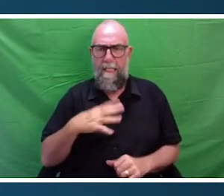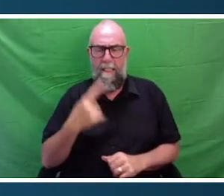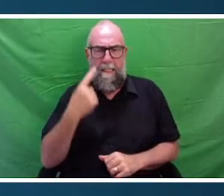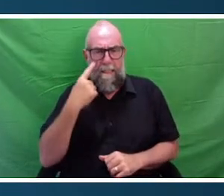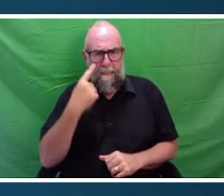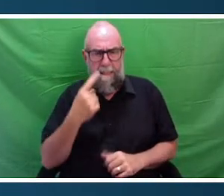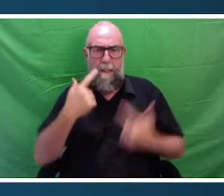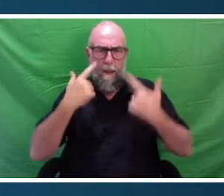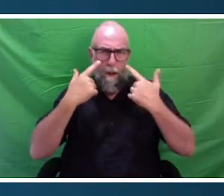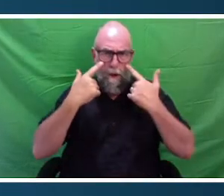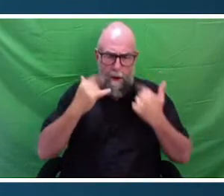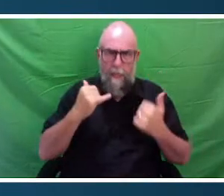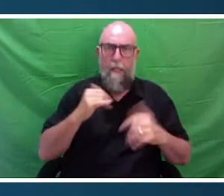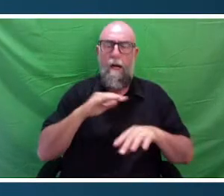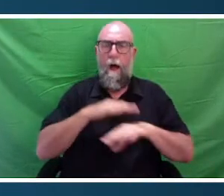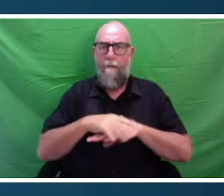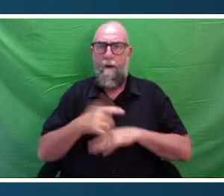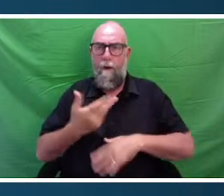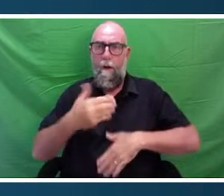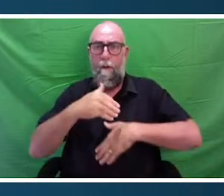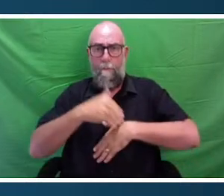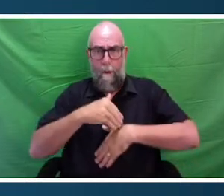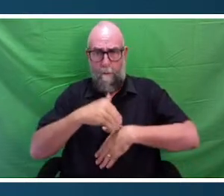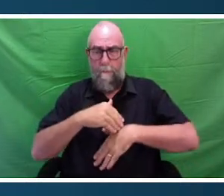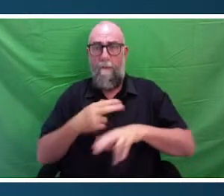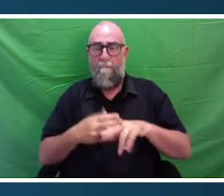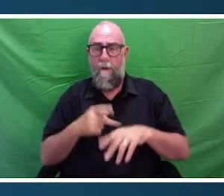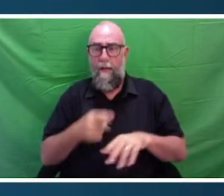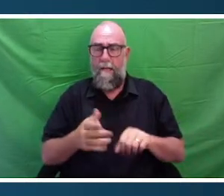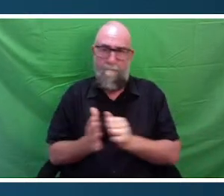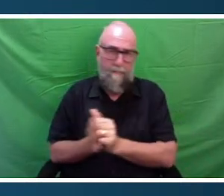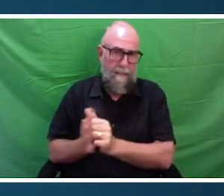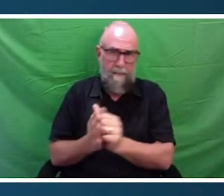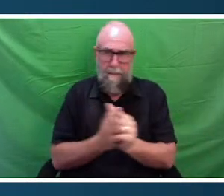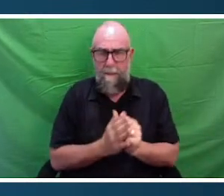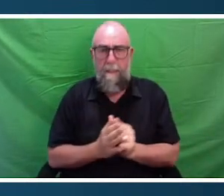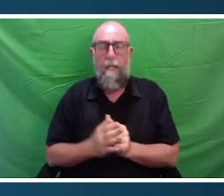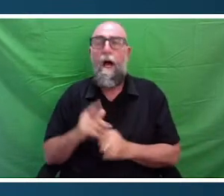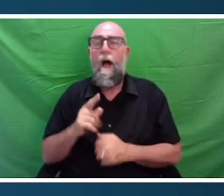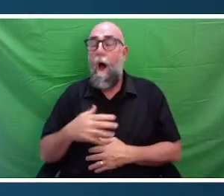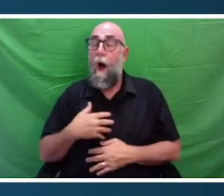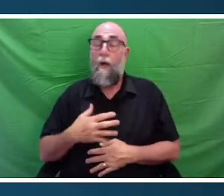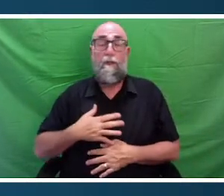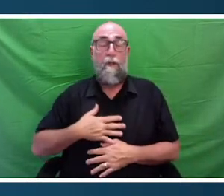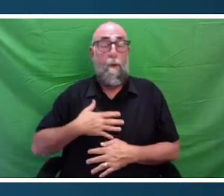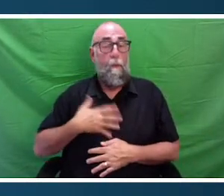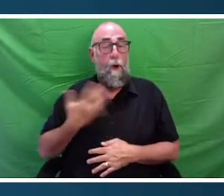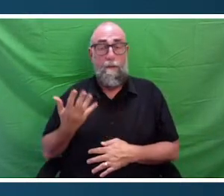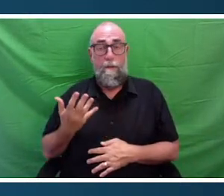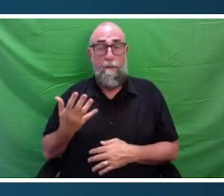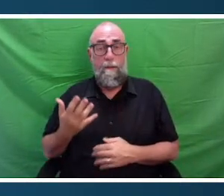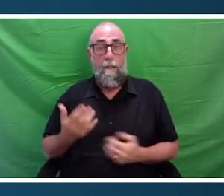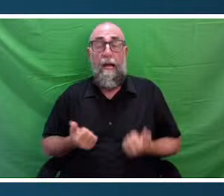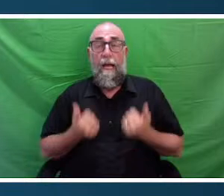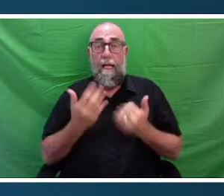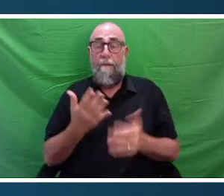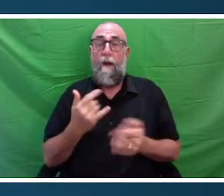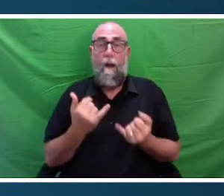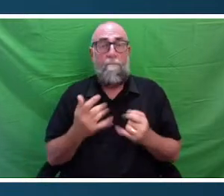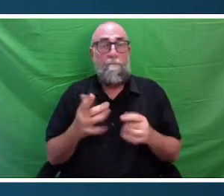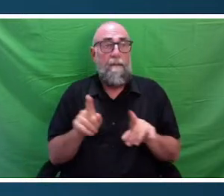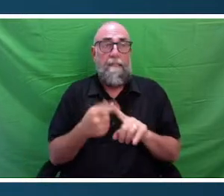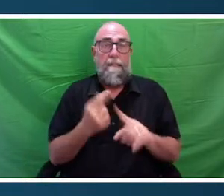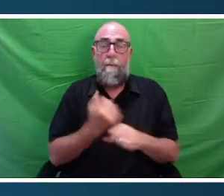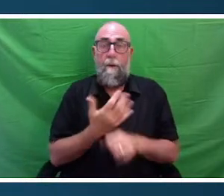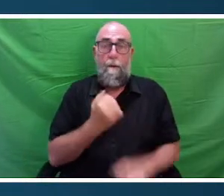raise concern, and those concern need to be addressed. So I do not want to present the picture as either black or white, good or bad. It